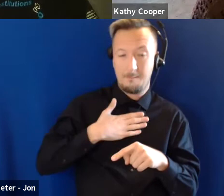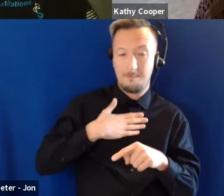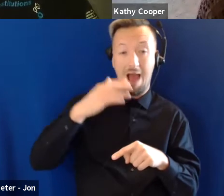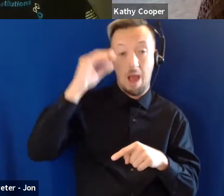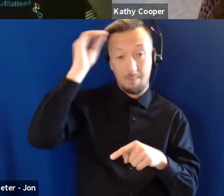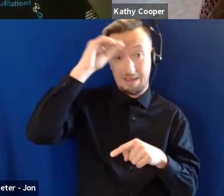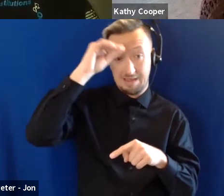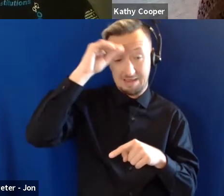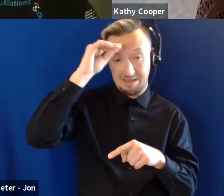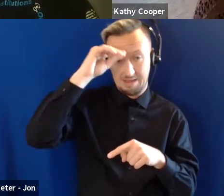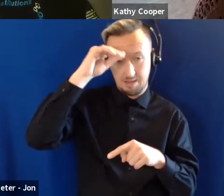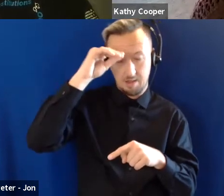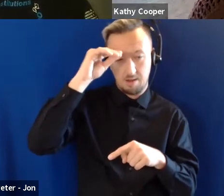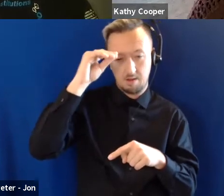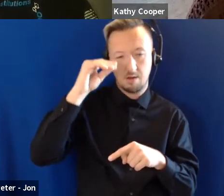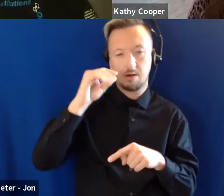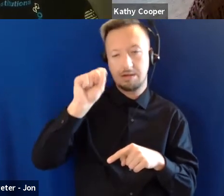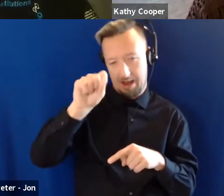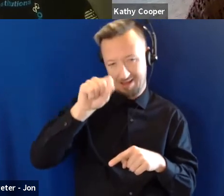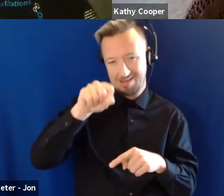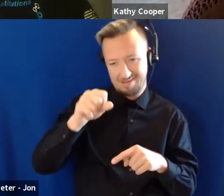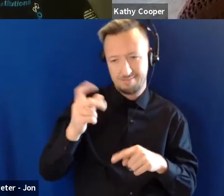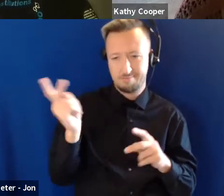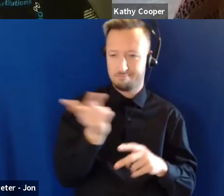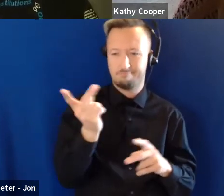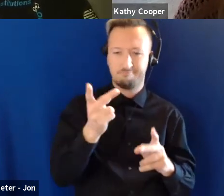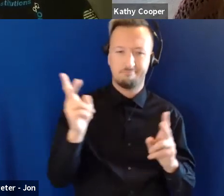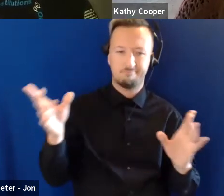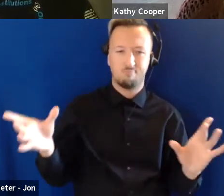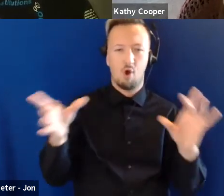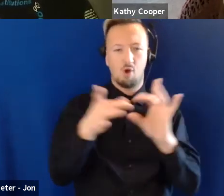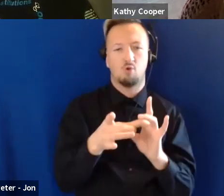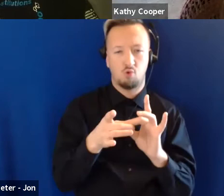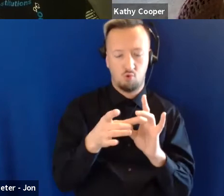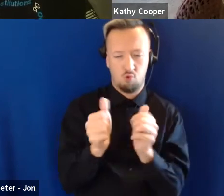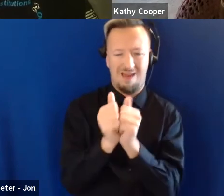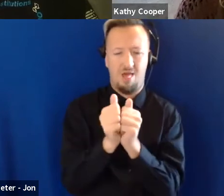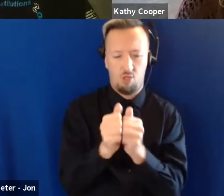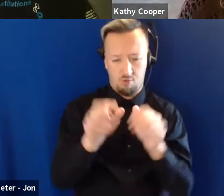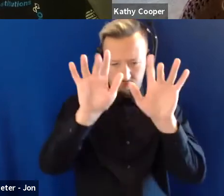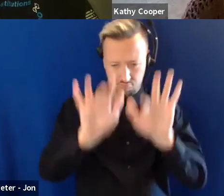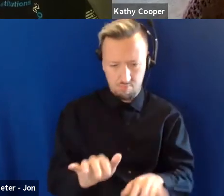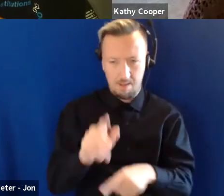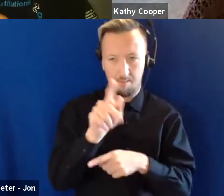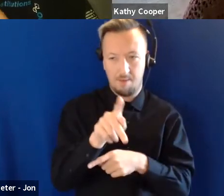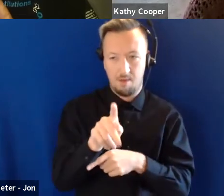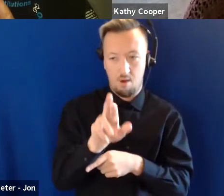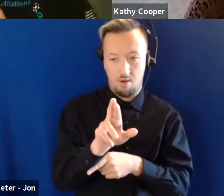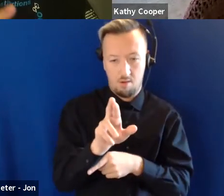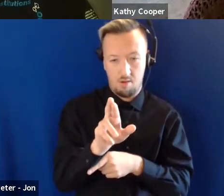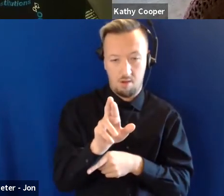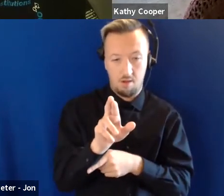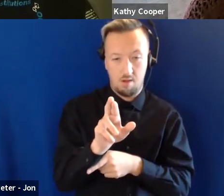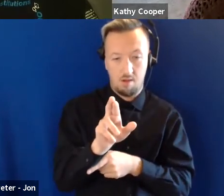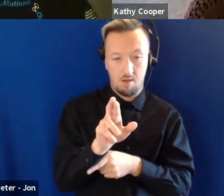yeah, you jointly, you jointly put that PPR together. The way our state does